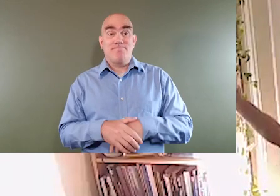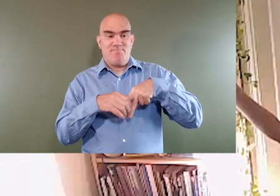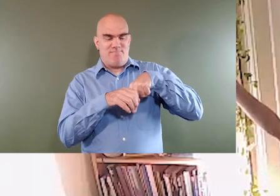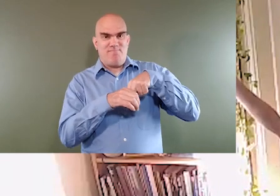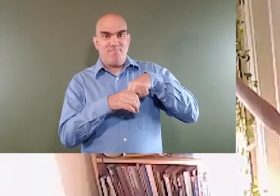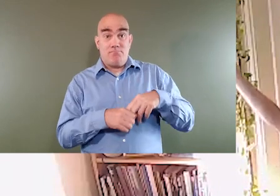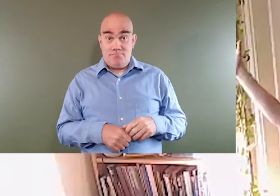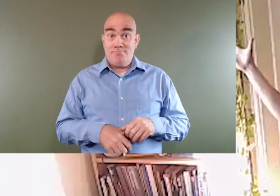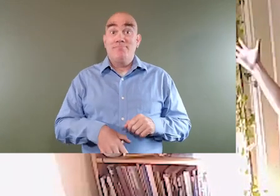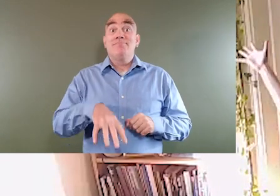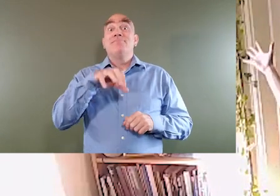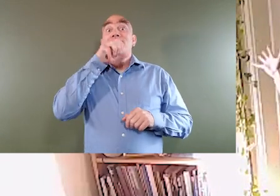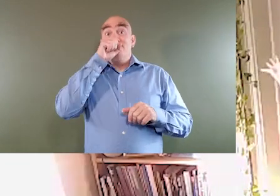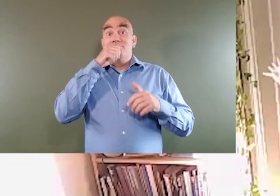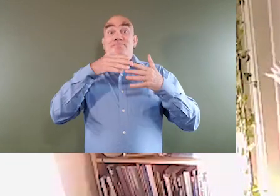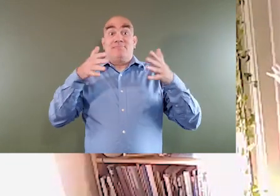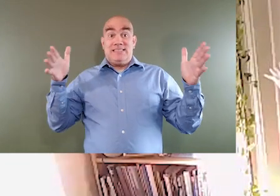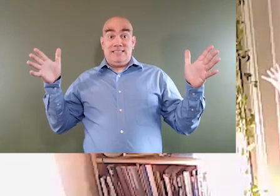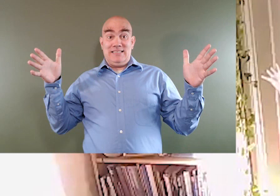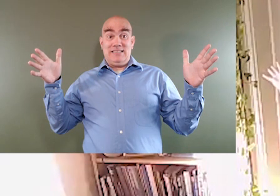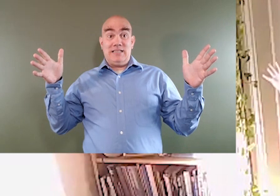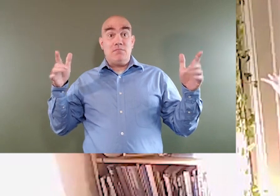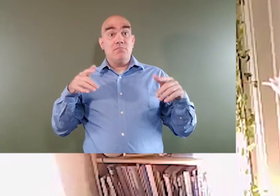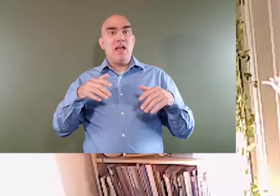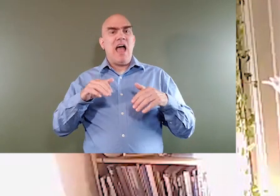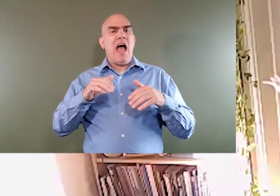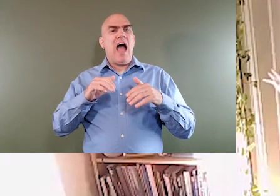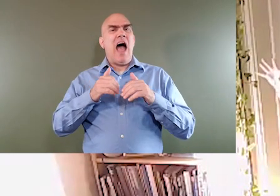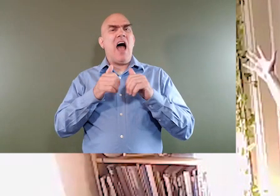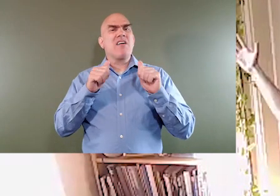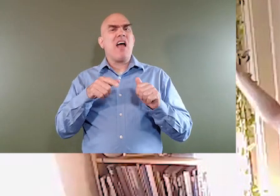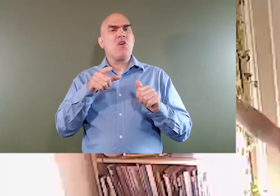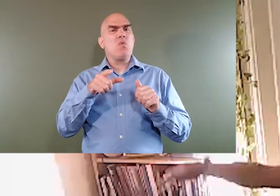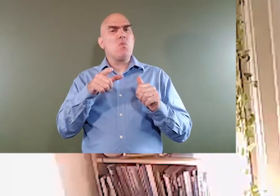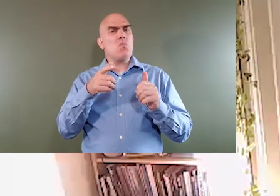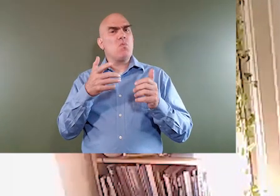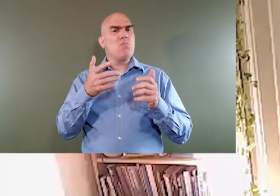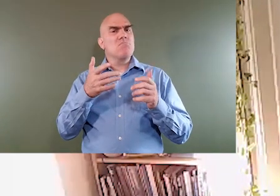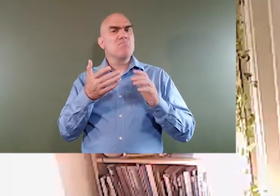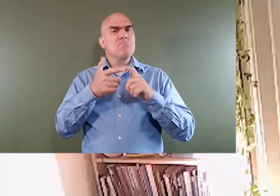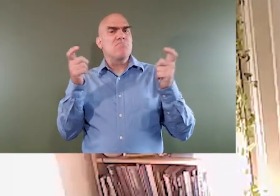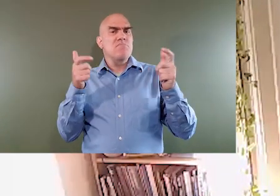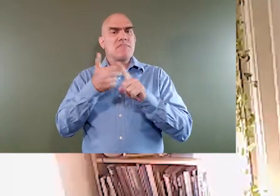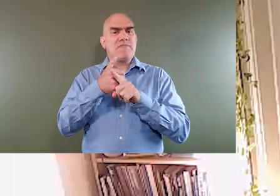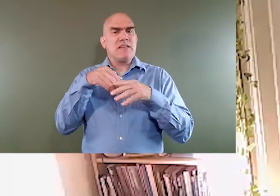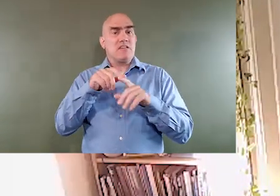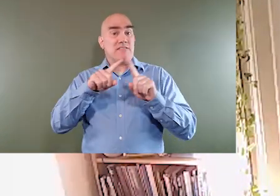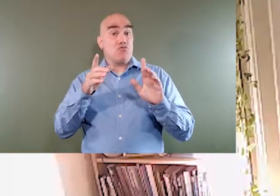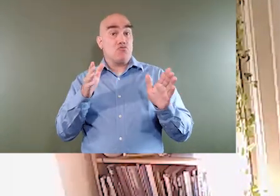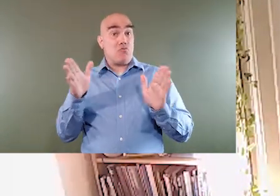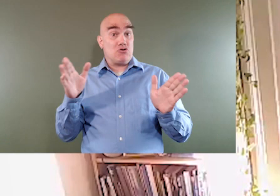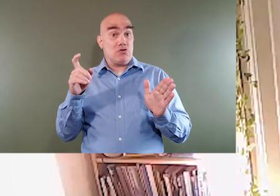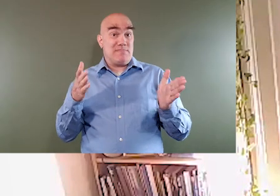Inhale, get big, but can you get big in a different direction? Maybe reaching off into the left. And then give your knees a hug.